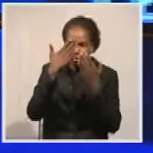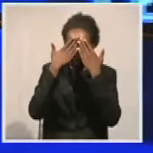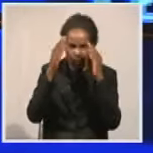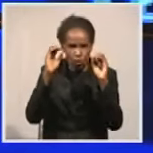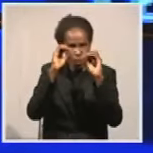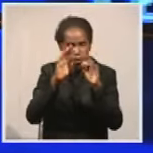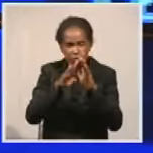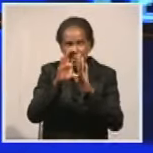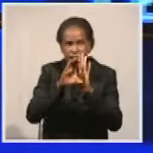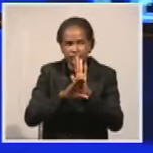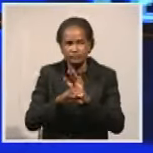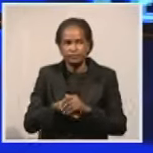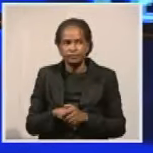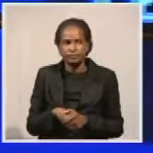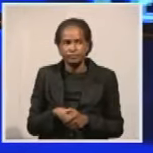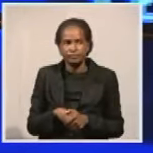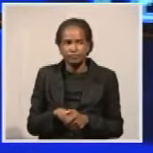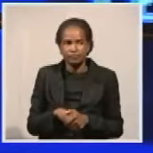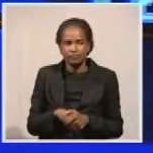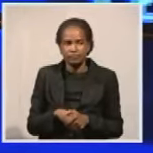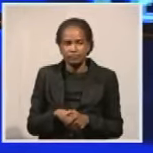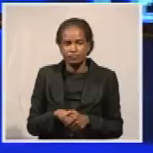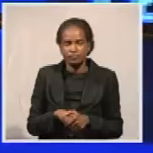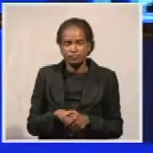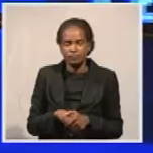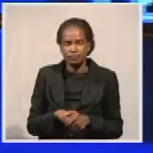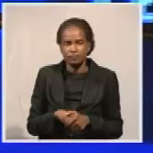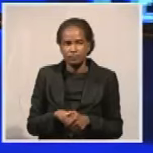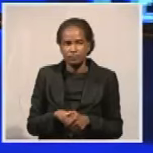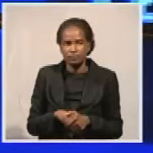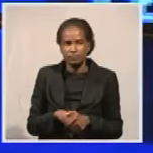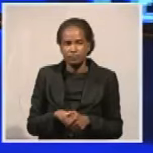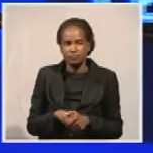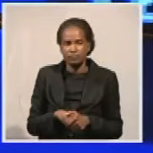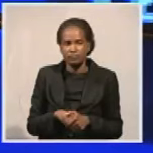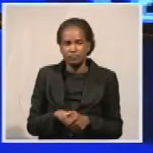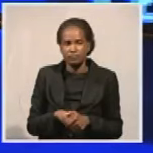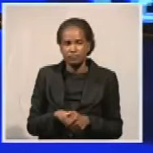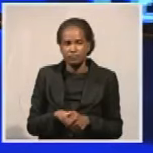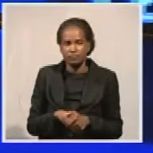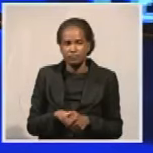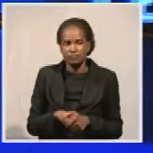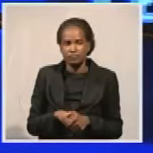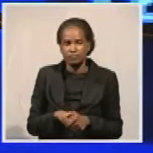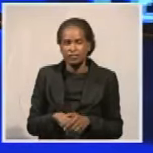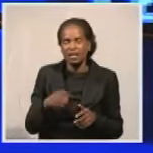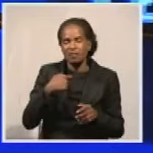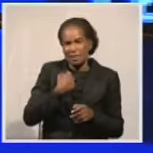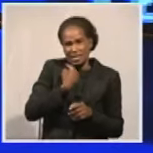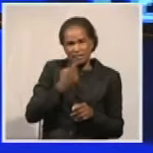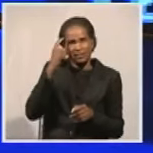the society, the community, on the provisions within the